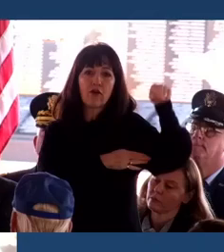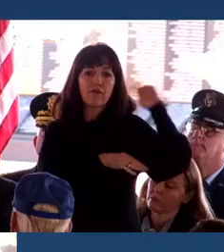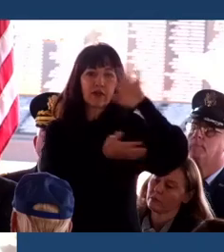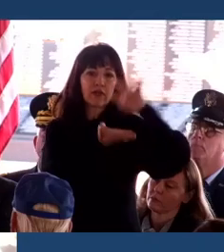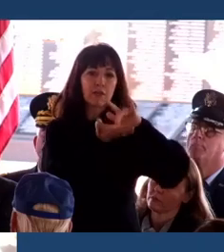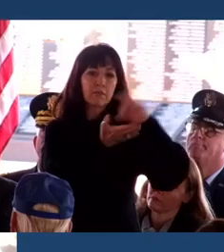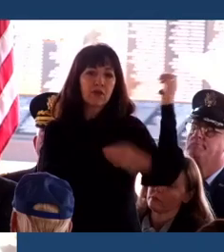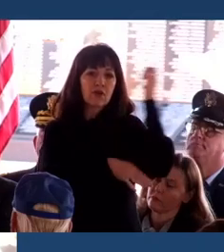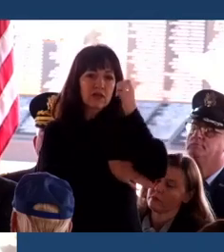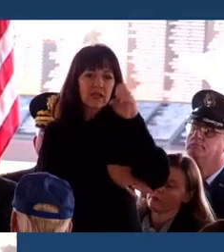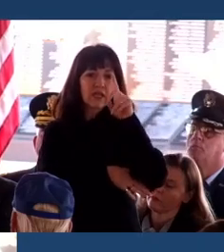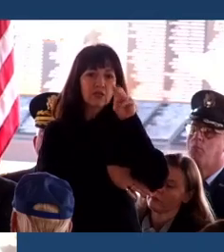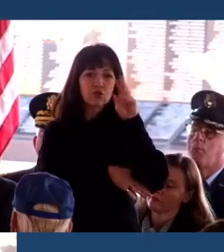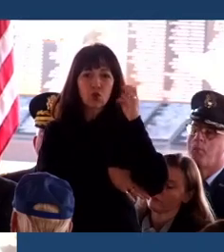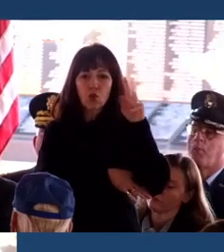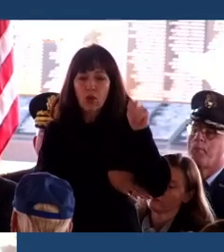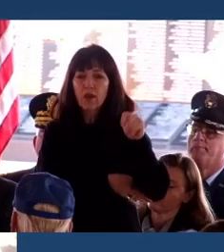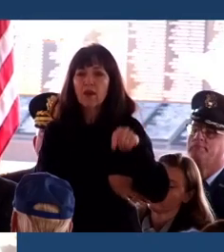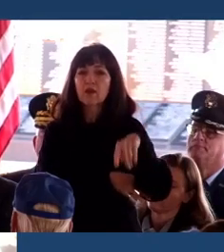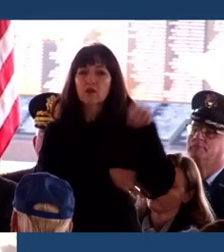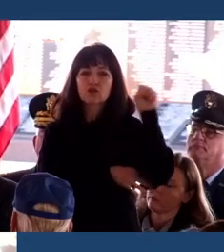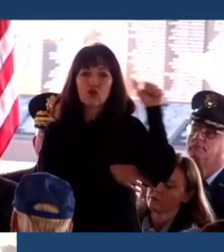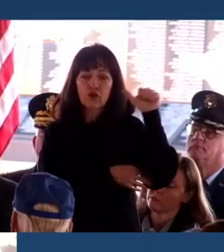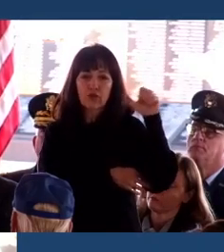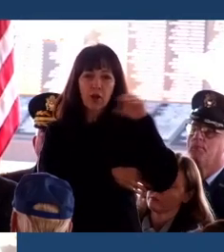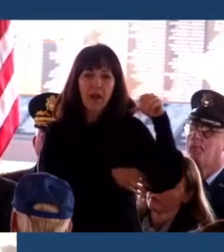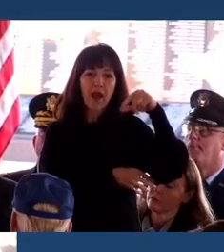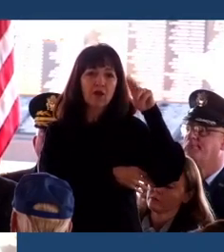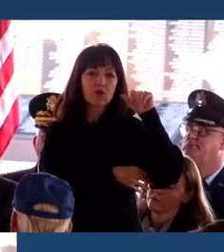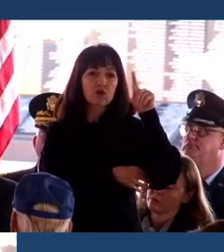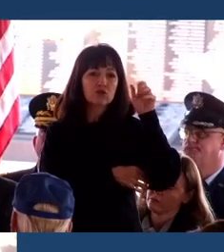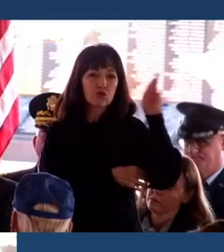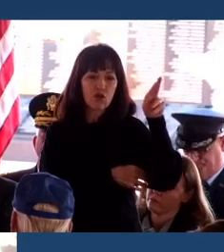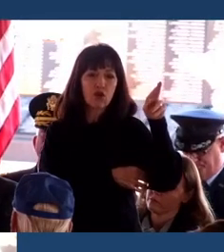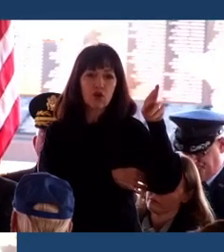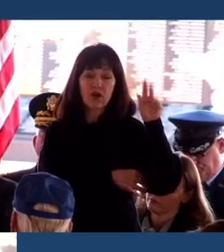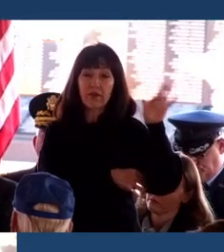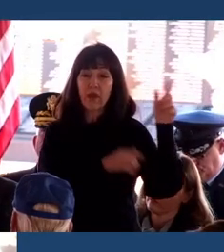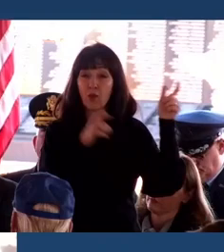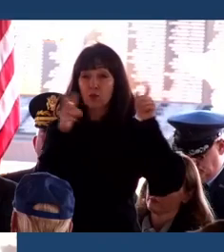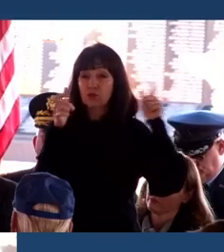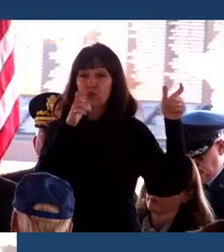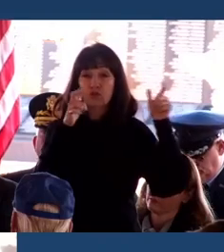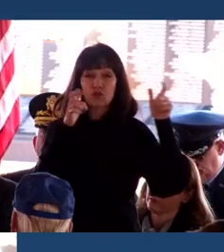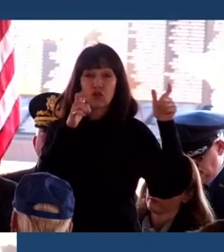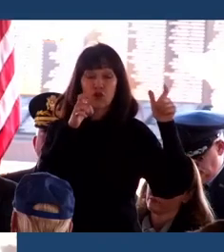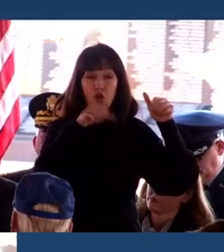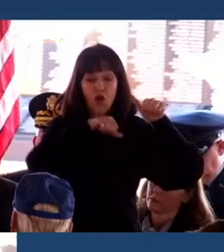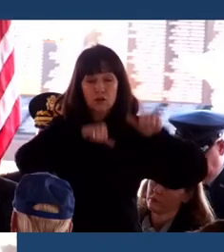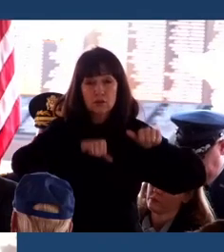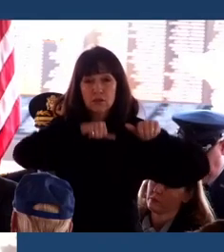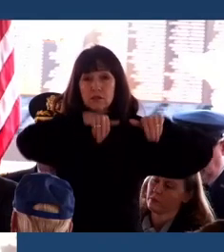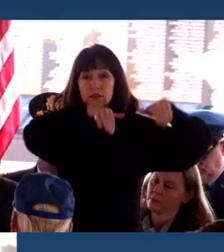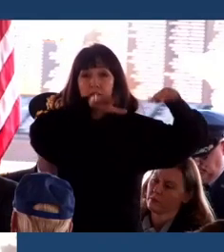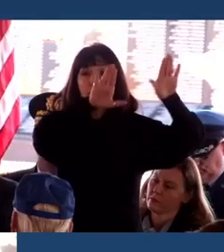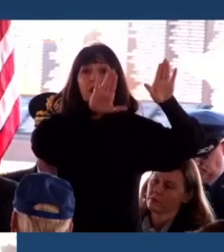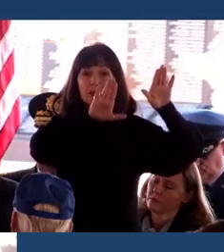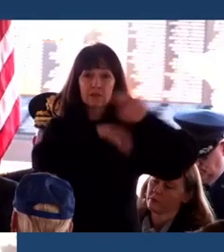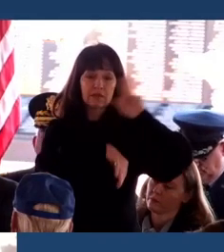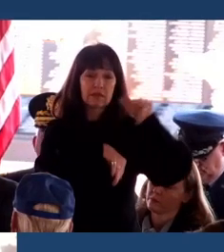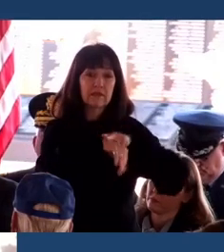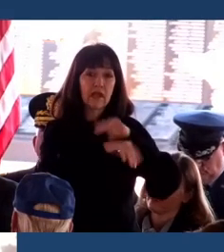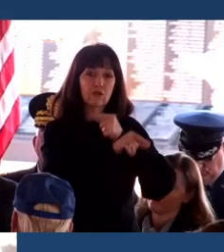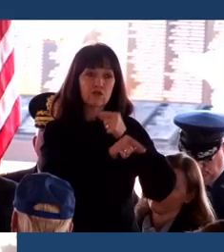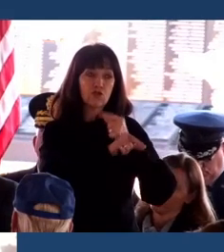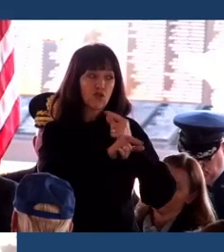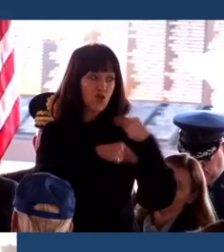in Kuwait, Saudi Arabia, and Qatar. It was the largest overseas deployment of Delaware National Guard in